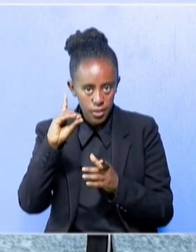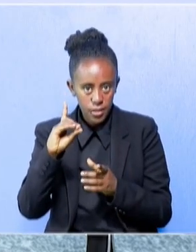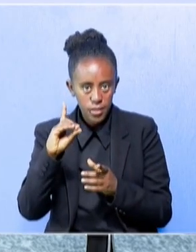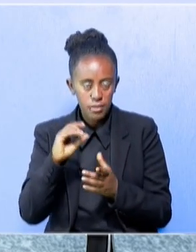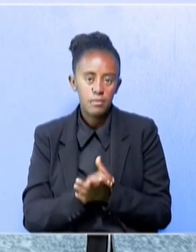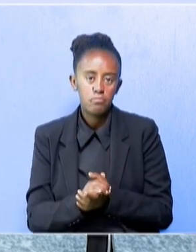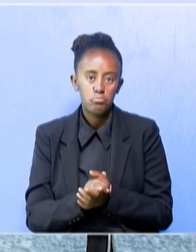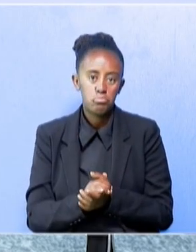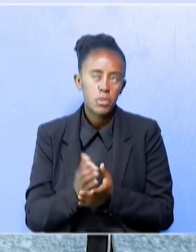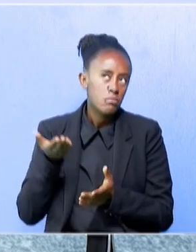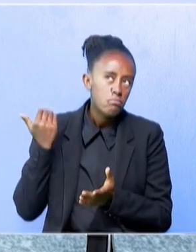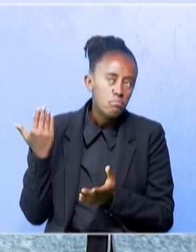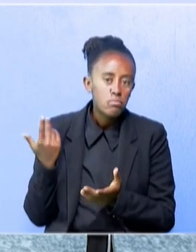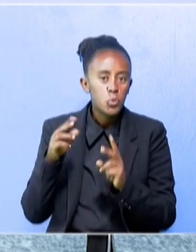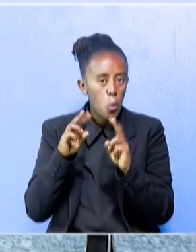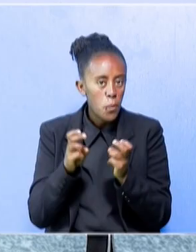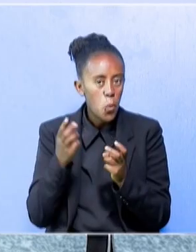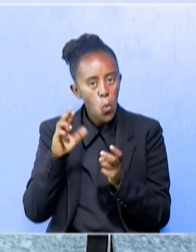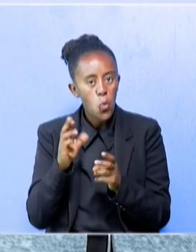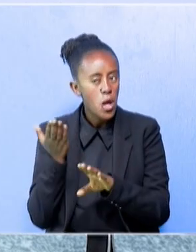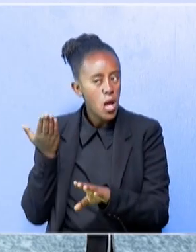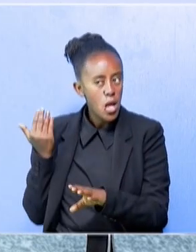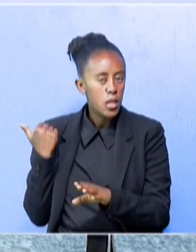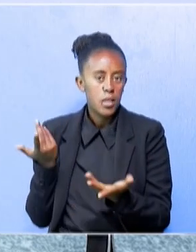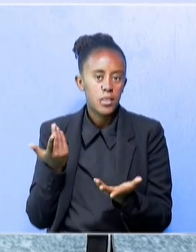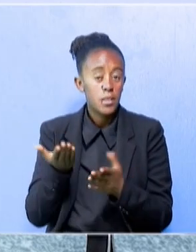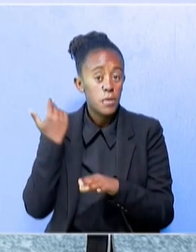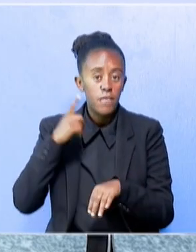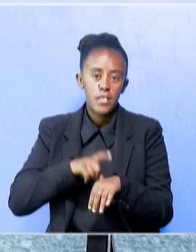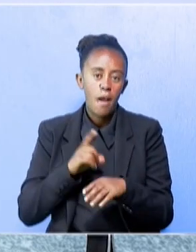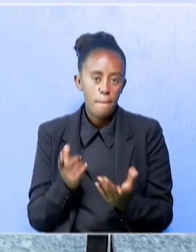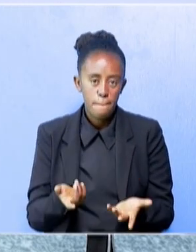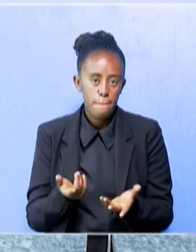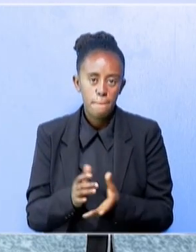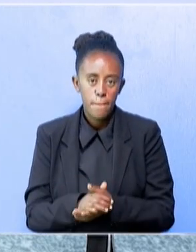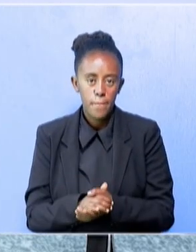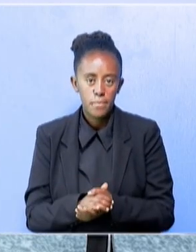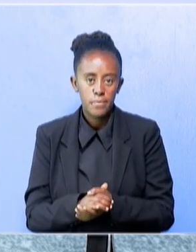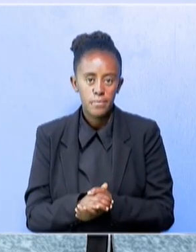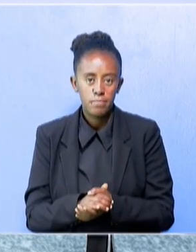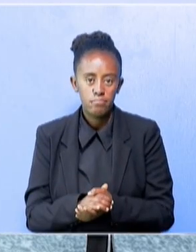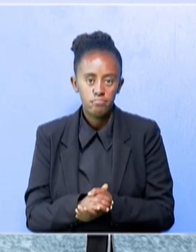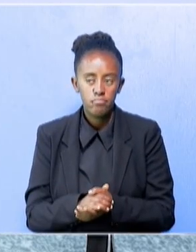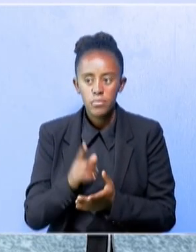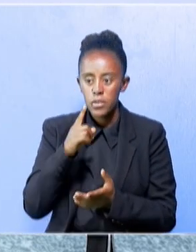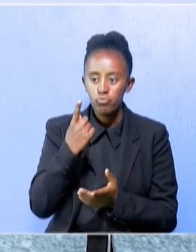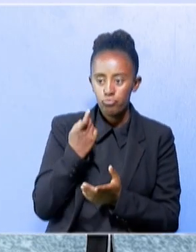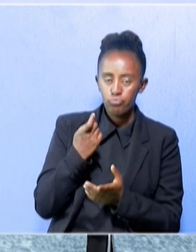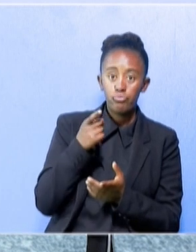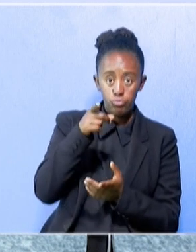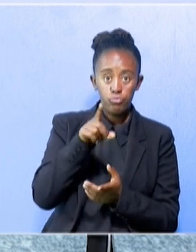issue or topic or earlier, what we learned in the previous time. If someone asked